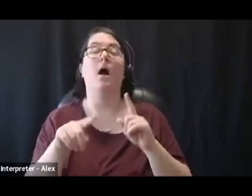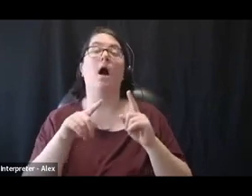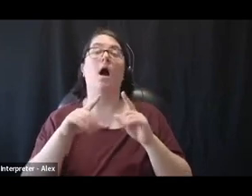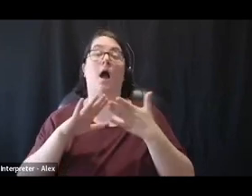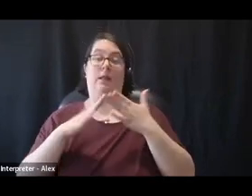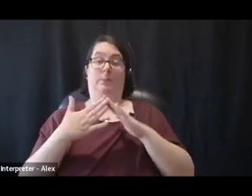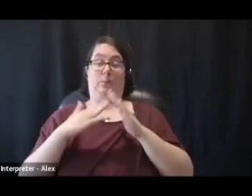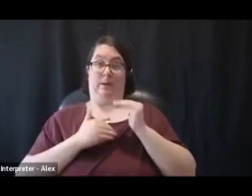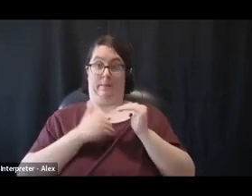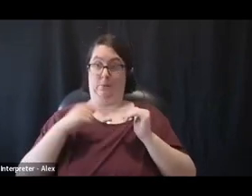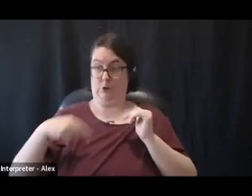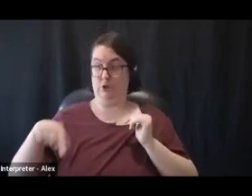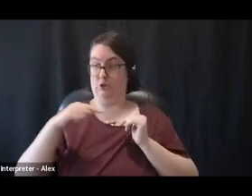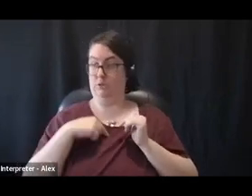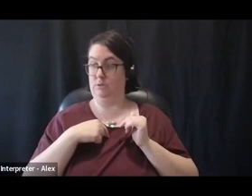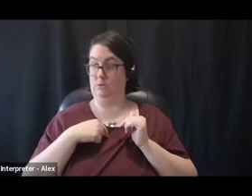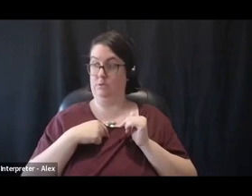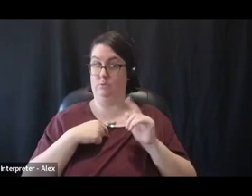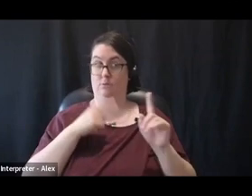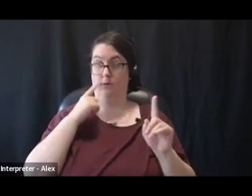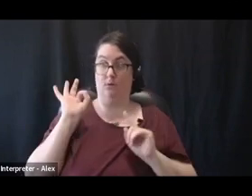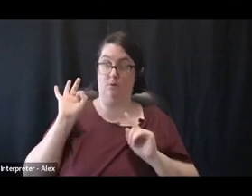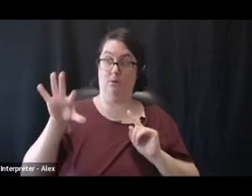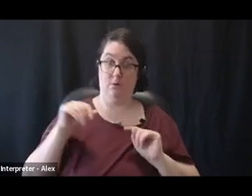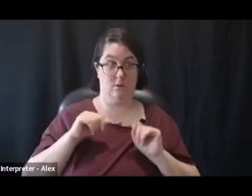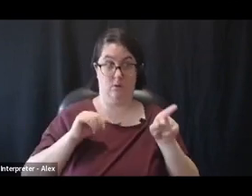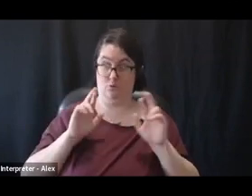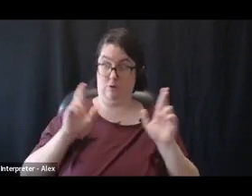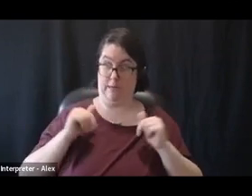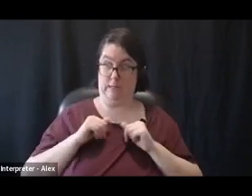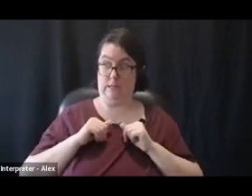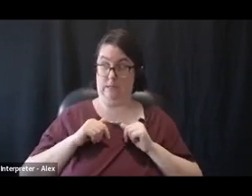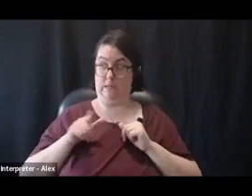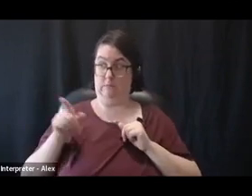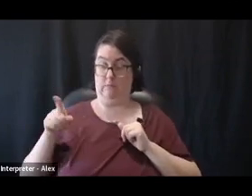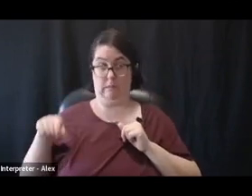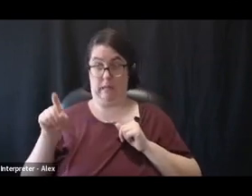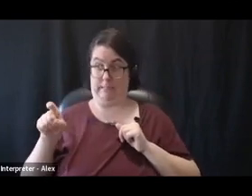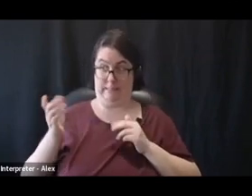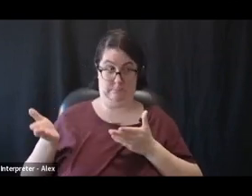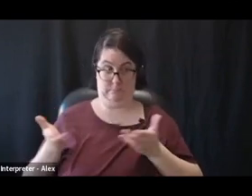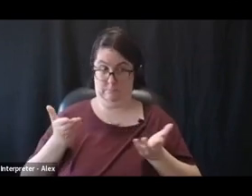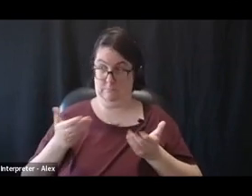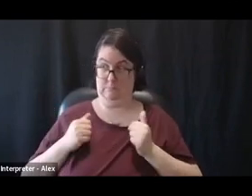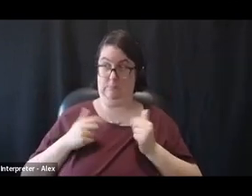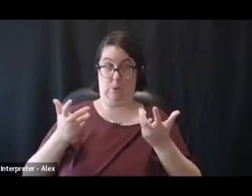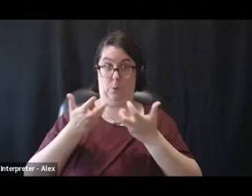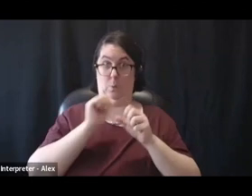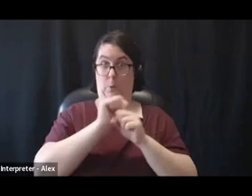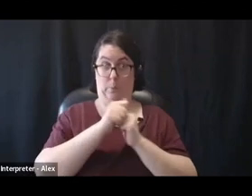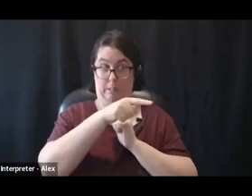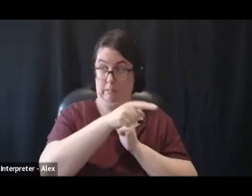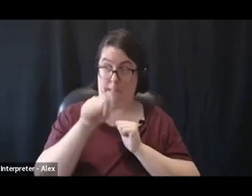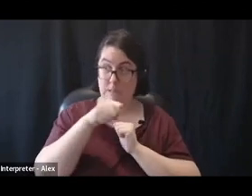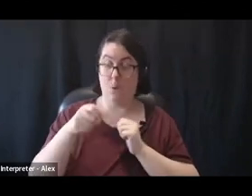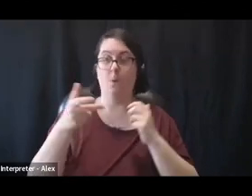members are introduced to it, once it's able to sort of respond to the community and what they need and how they want to work with it in the future.